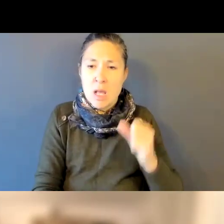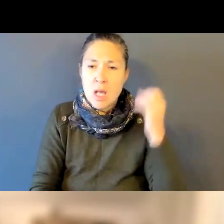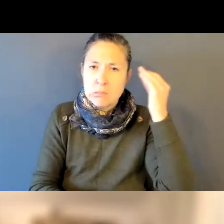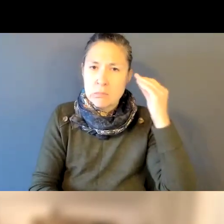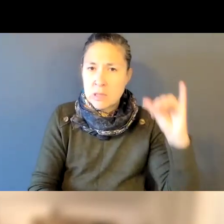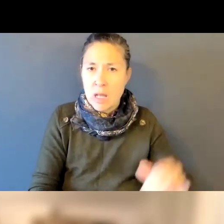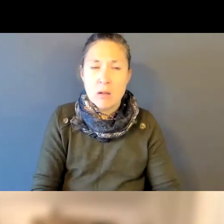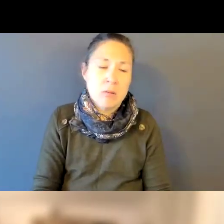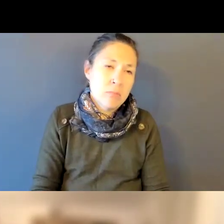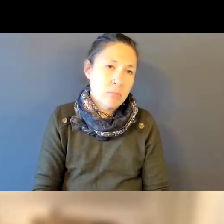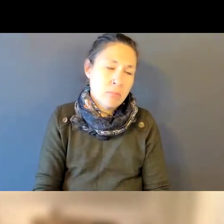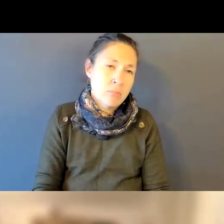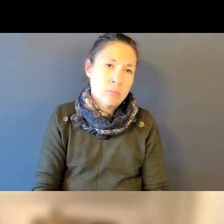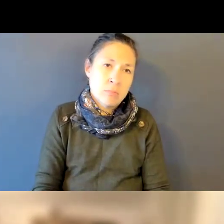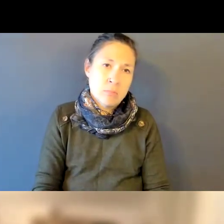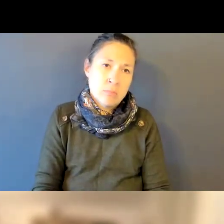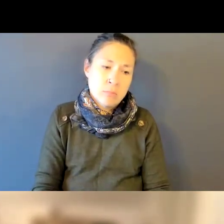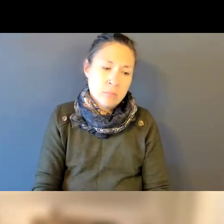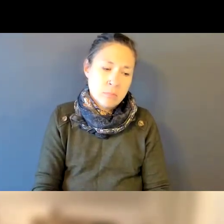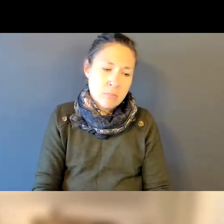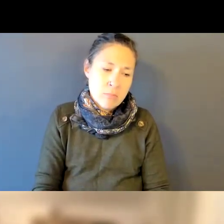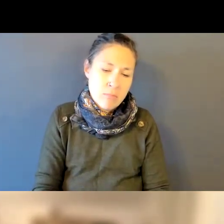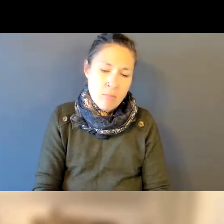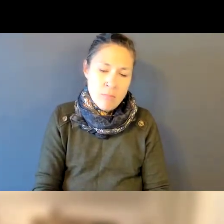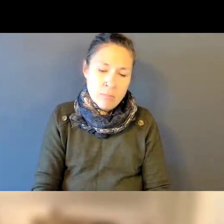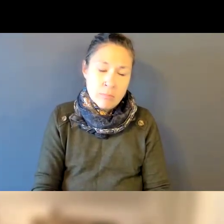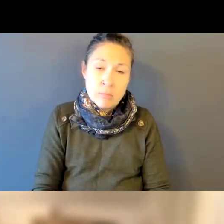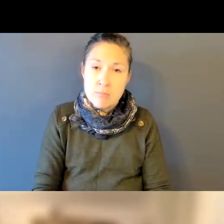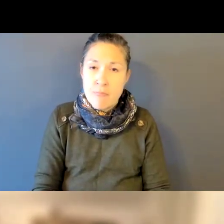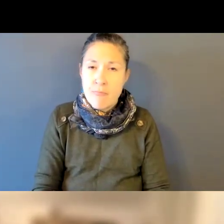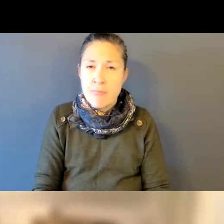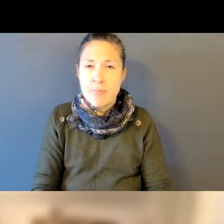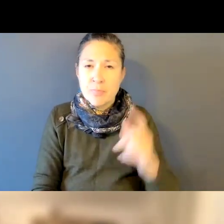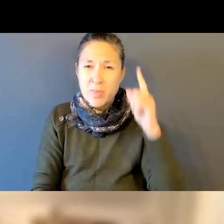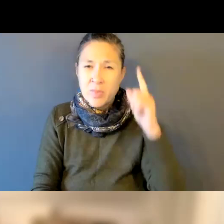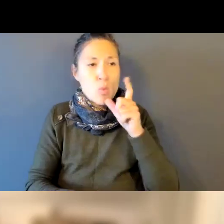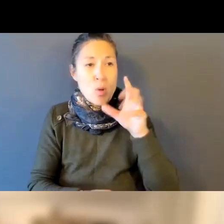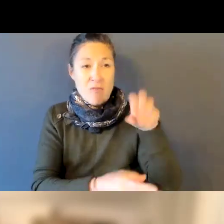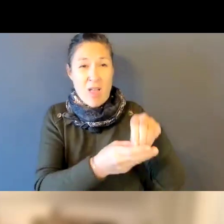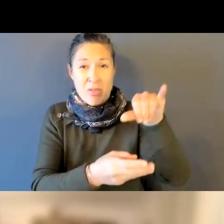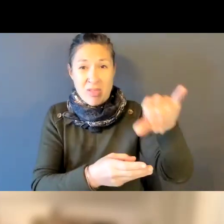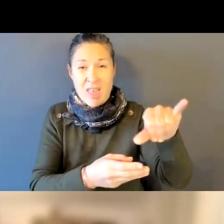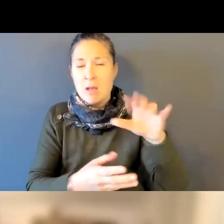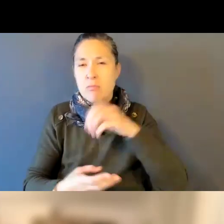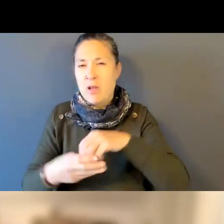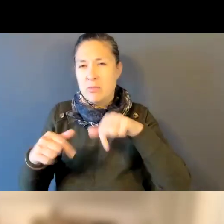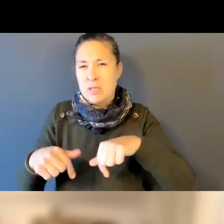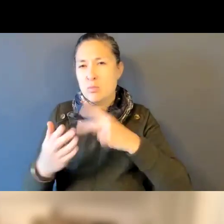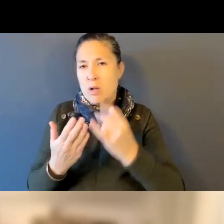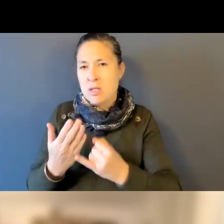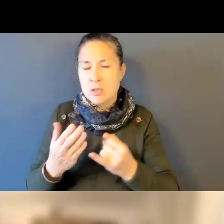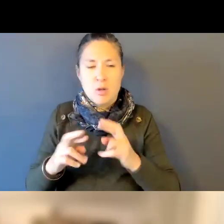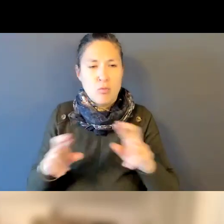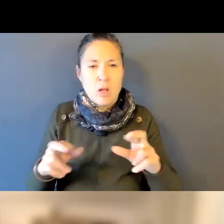same folks that have been sort of part of that are part of this project and working with us and ready to take the next